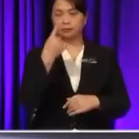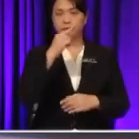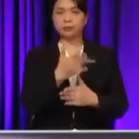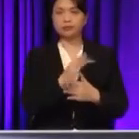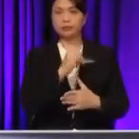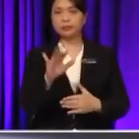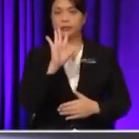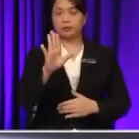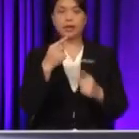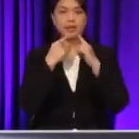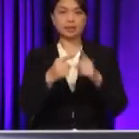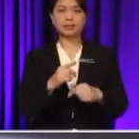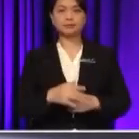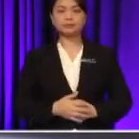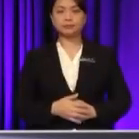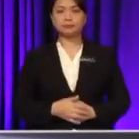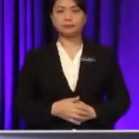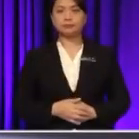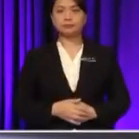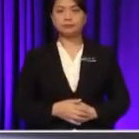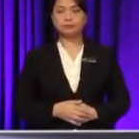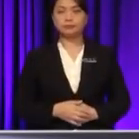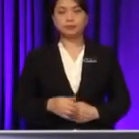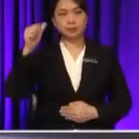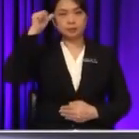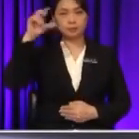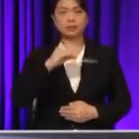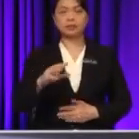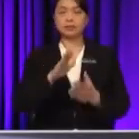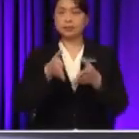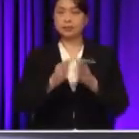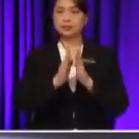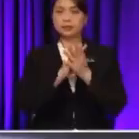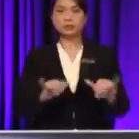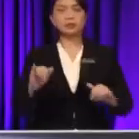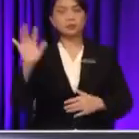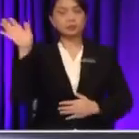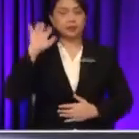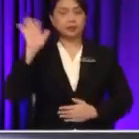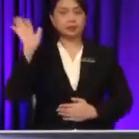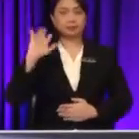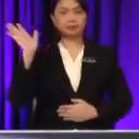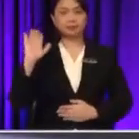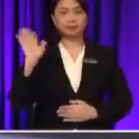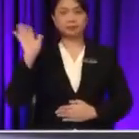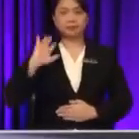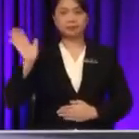your answers. Until we meet again, I'm Shafiqah Farahin. Assalamualaikum and salam sejahtera. Bye, everyone.